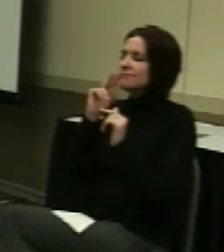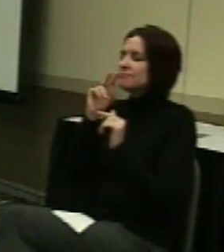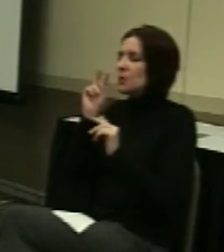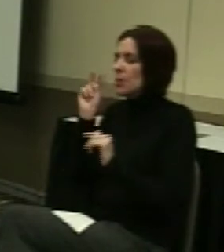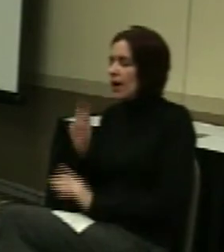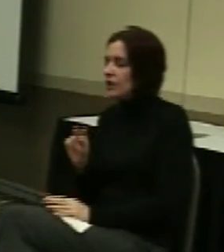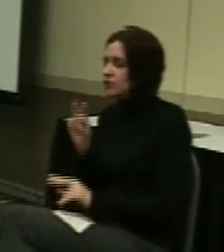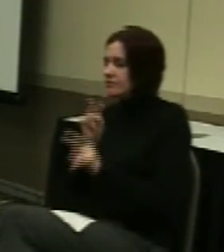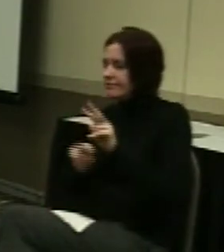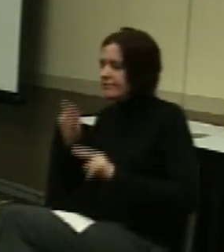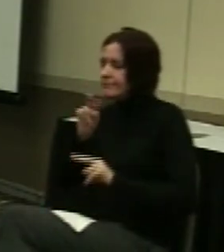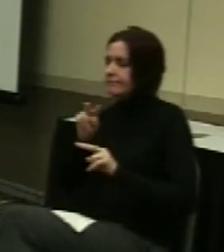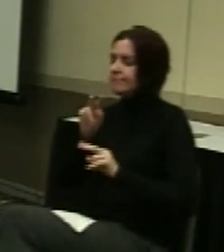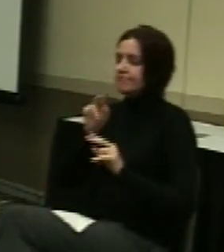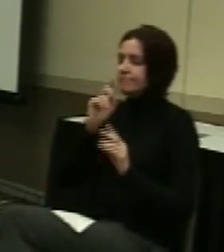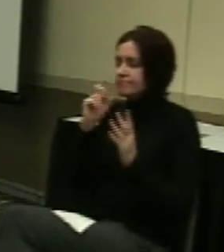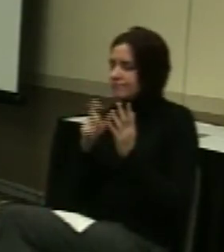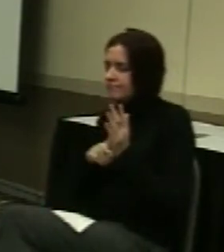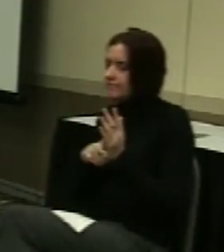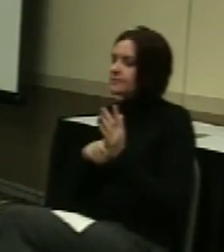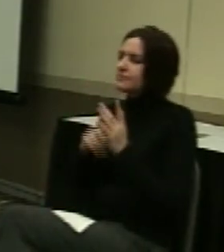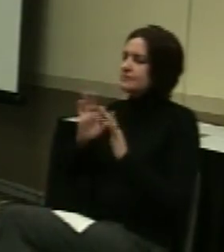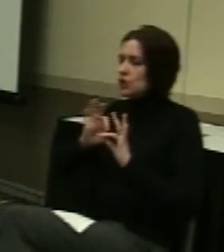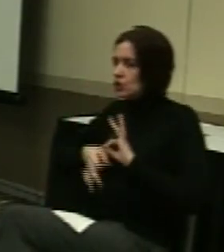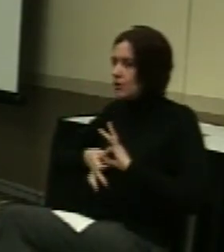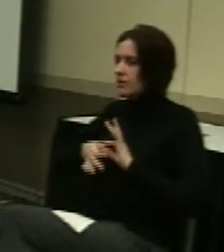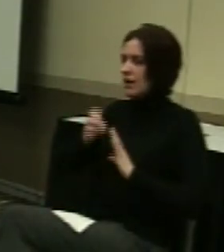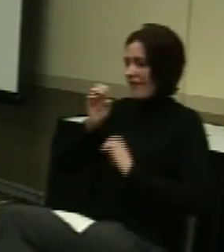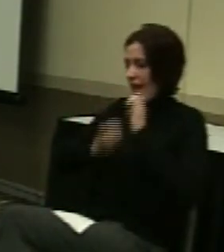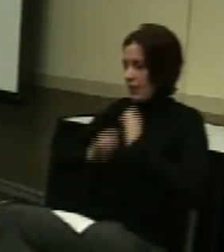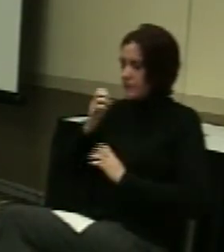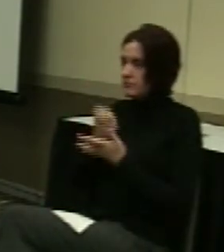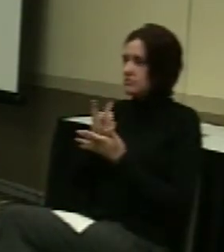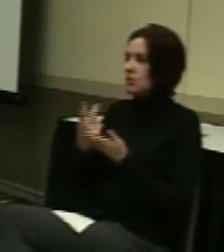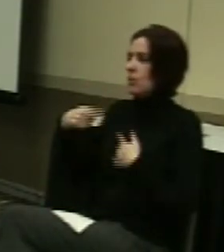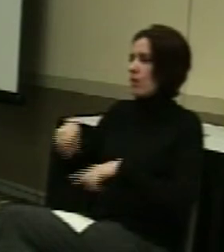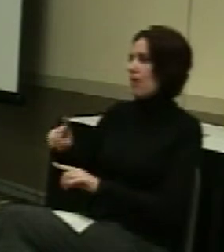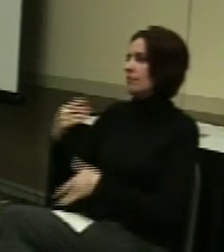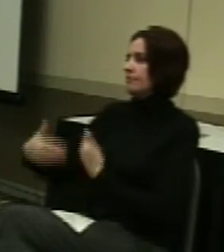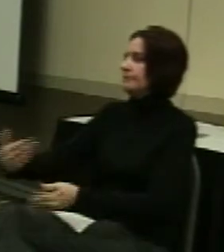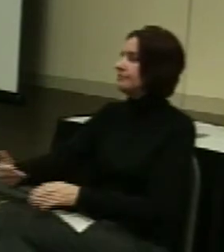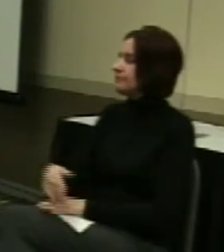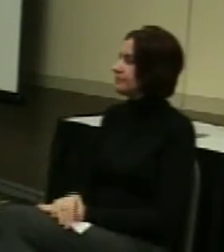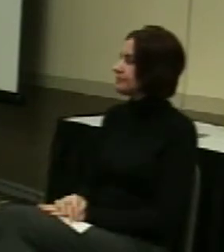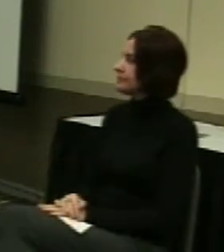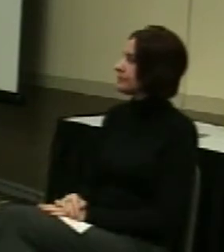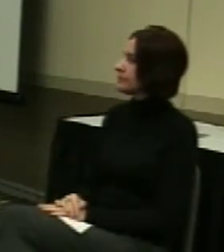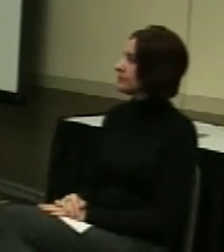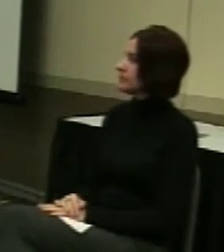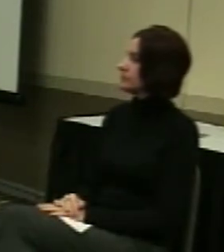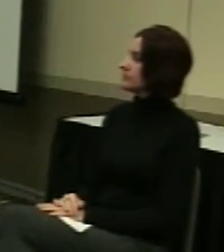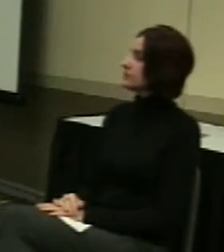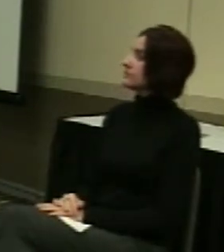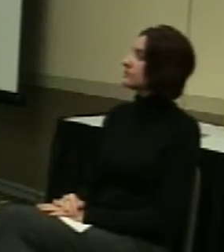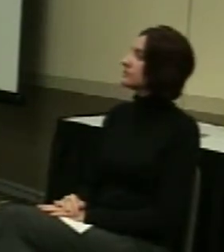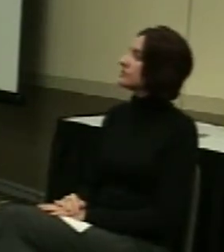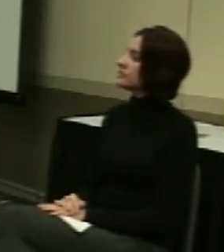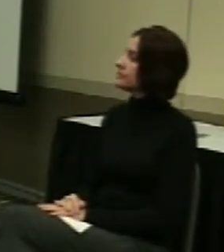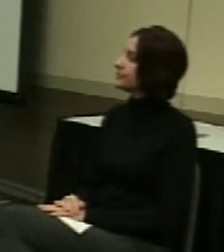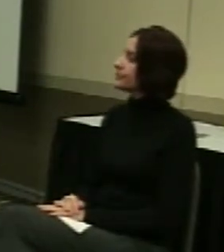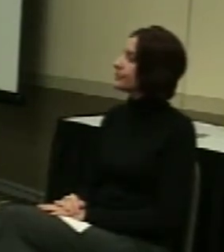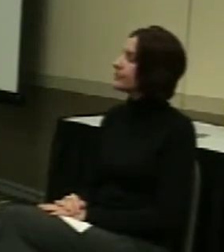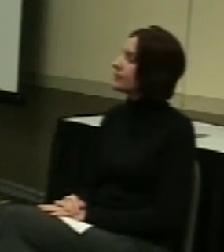and interpreting and evaluating as you go along, okay? Sorry, I'm going backwards again